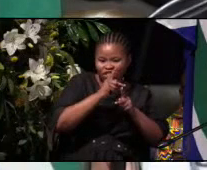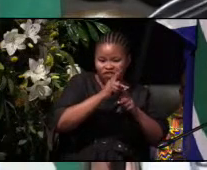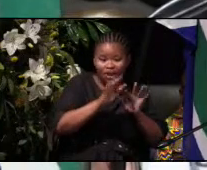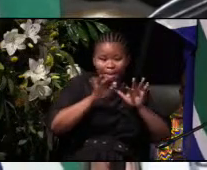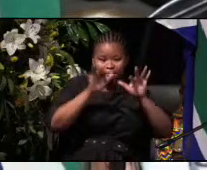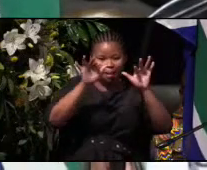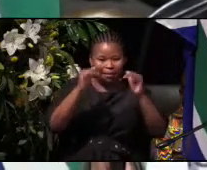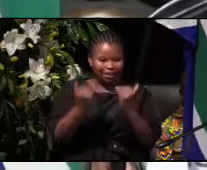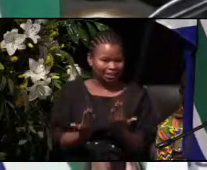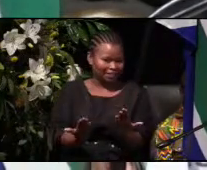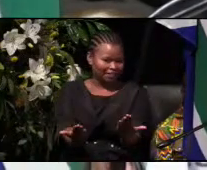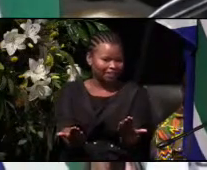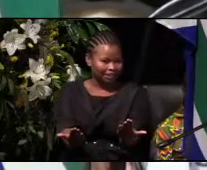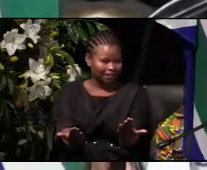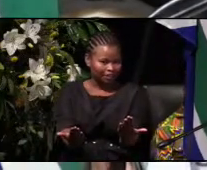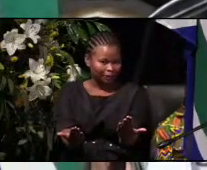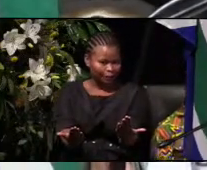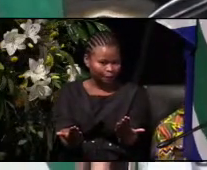Service